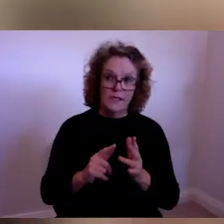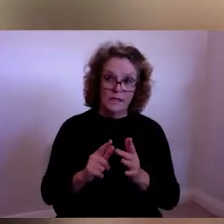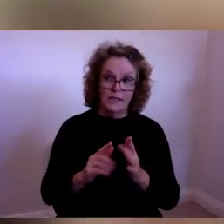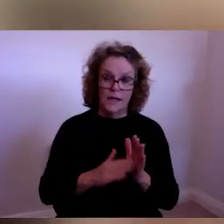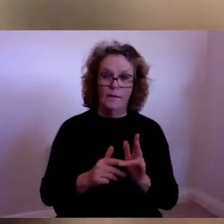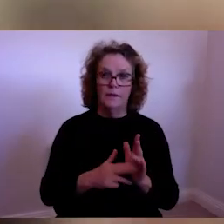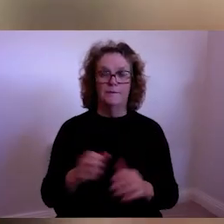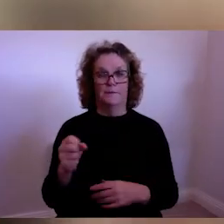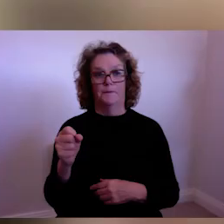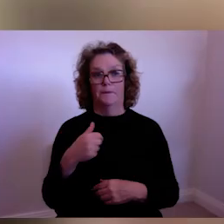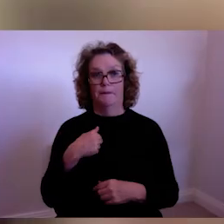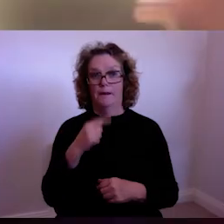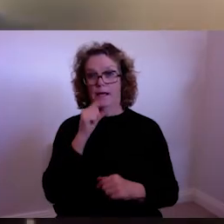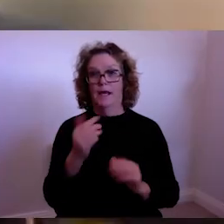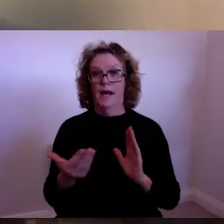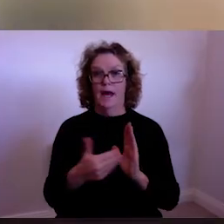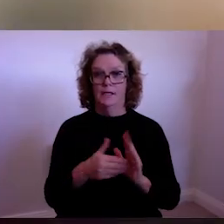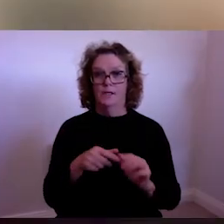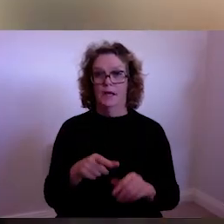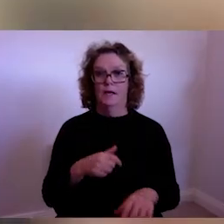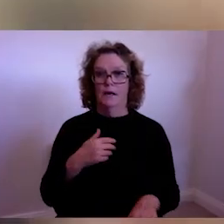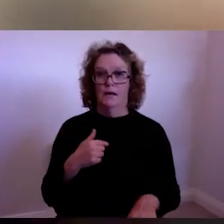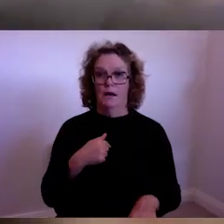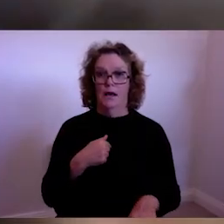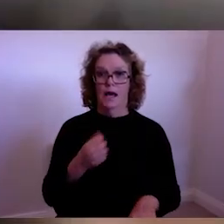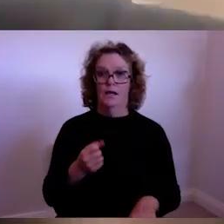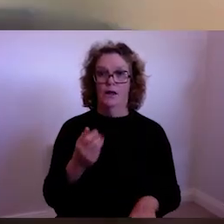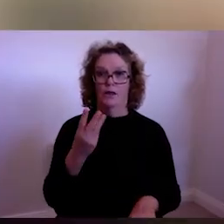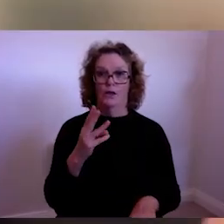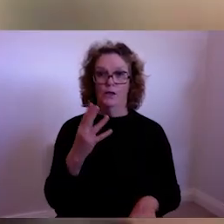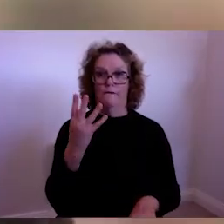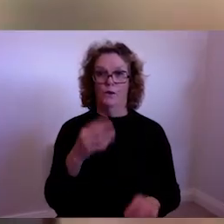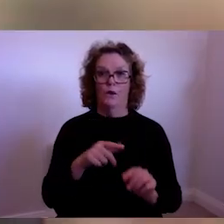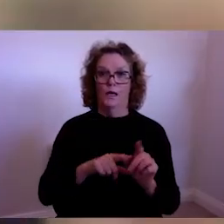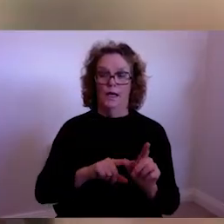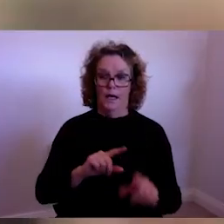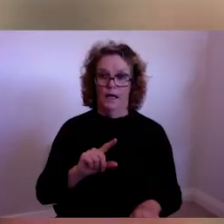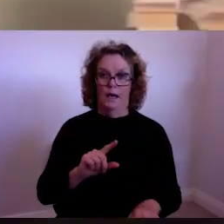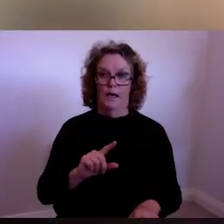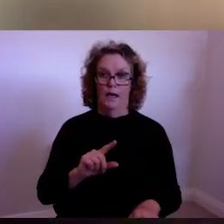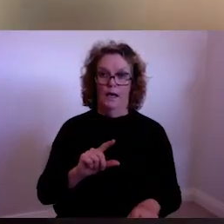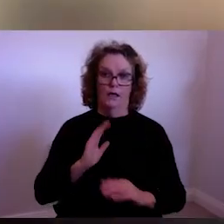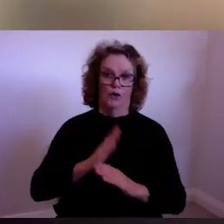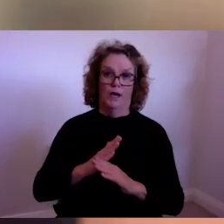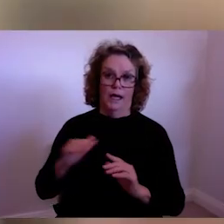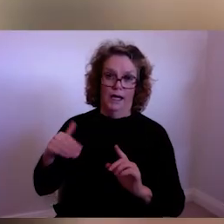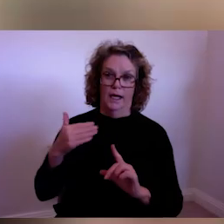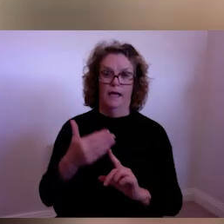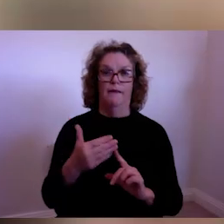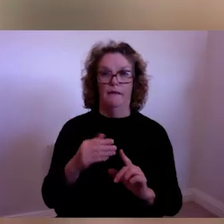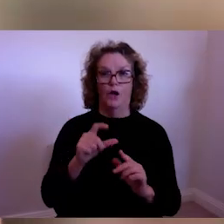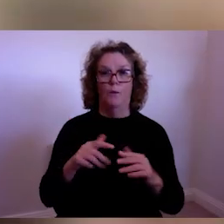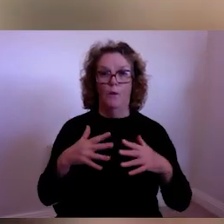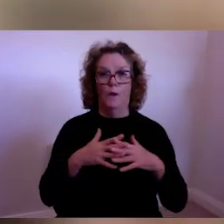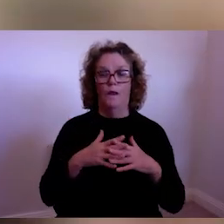So I had a 34-year career in the Commonwealth Public Service,